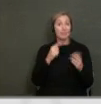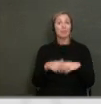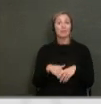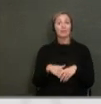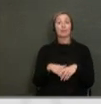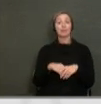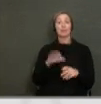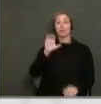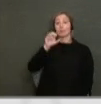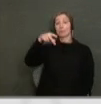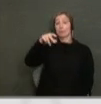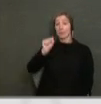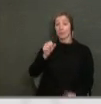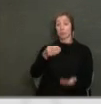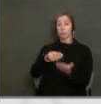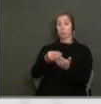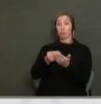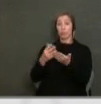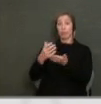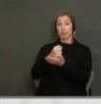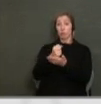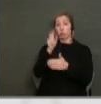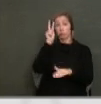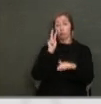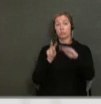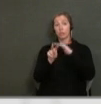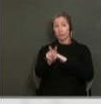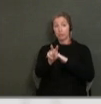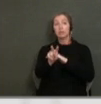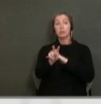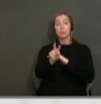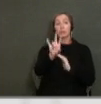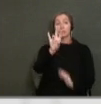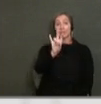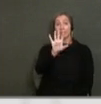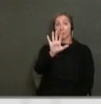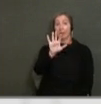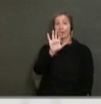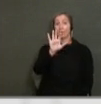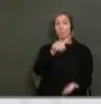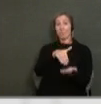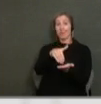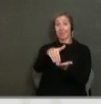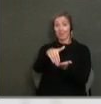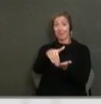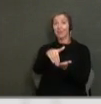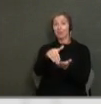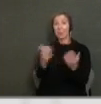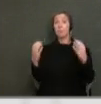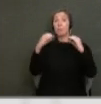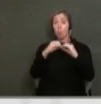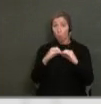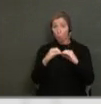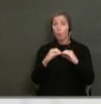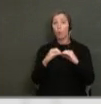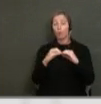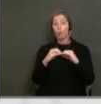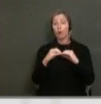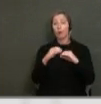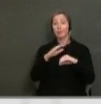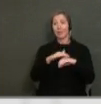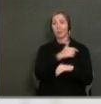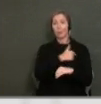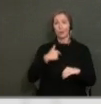our CPS revenues are projected to be $75 million higher than what we had anticipated